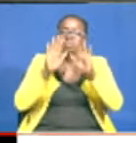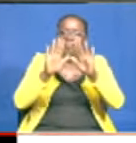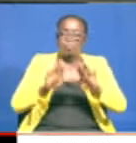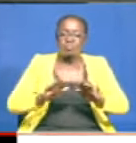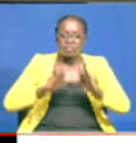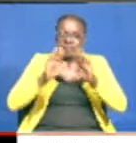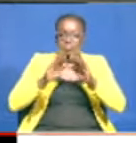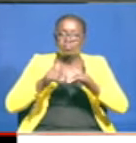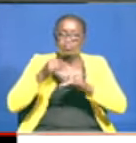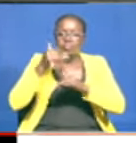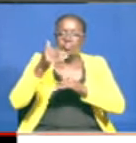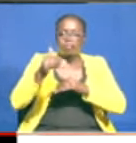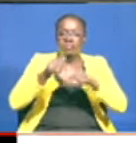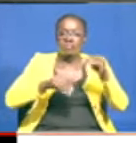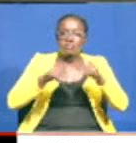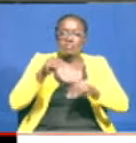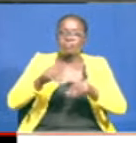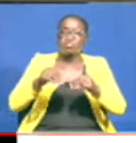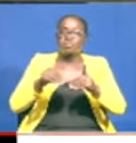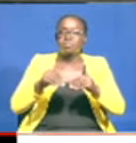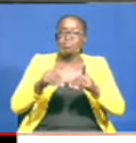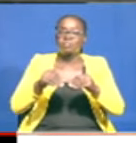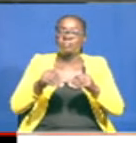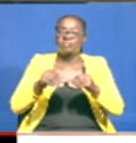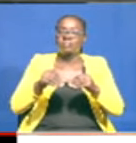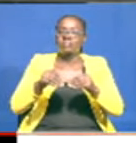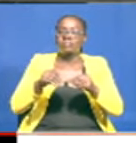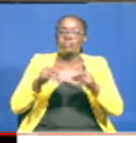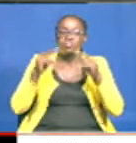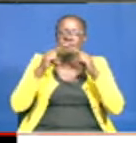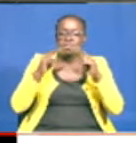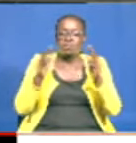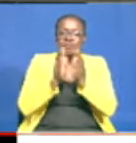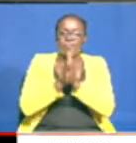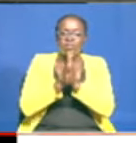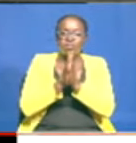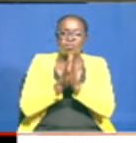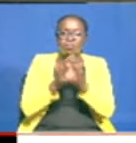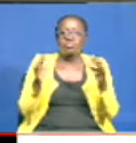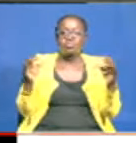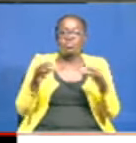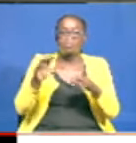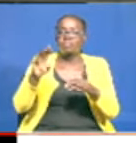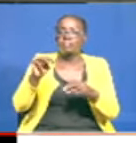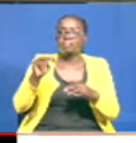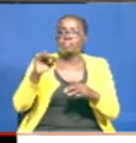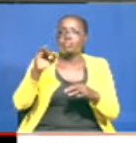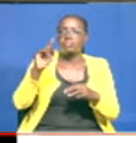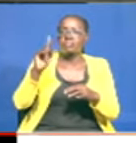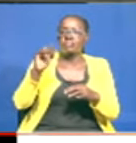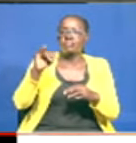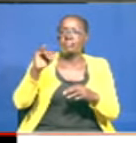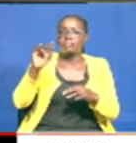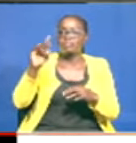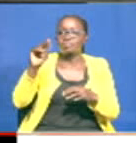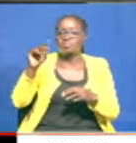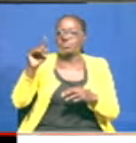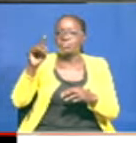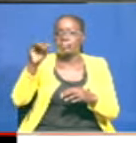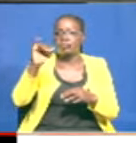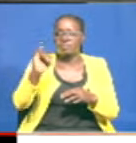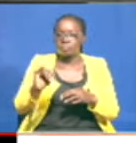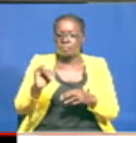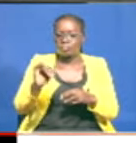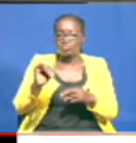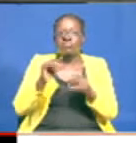next general election. Speaking during a peace and prayer rally in Mikindani, Jomvu sub-county on Sunday, the pastors